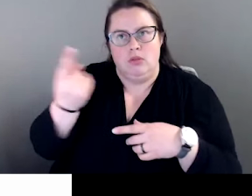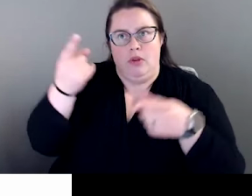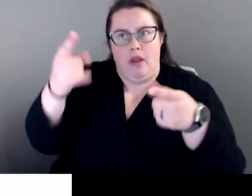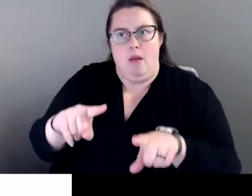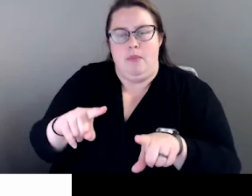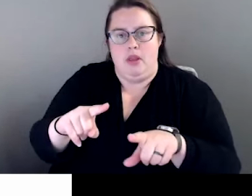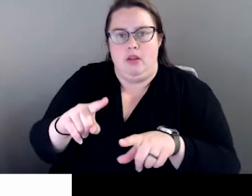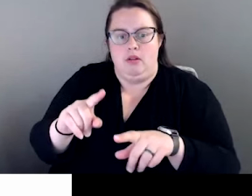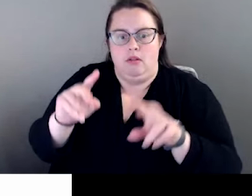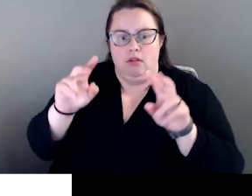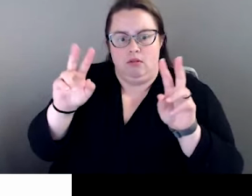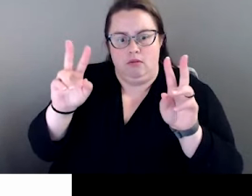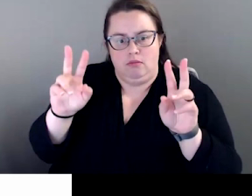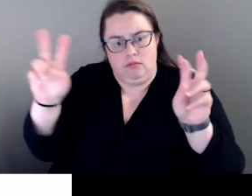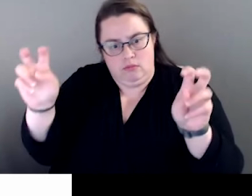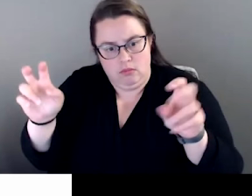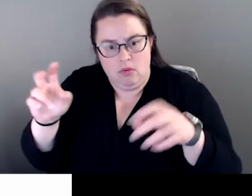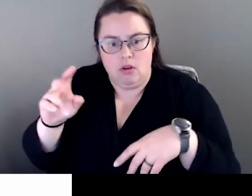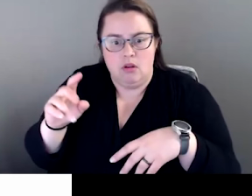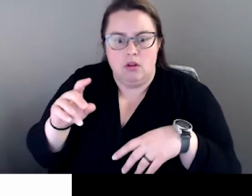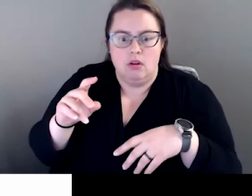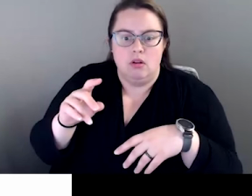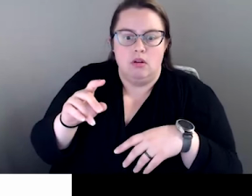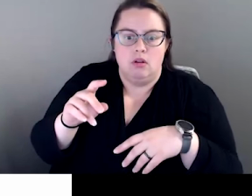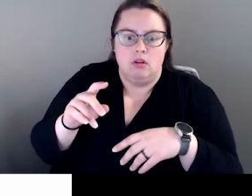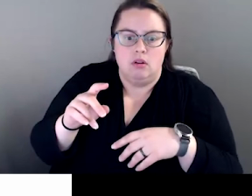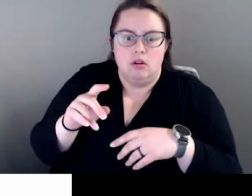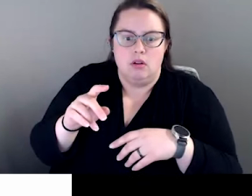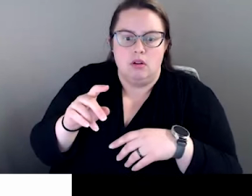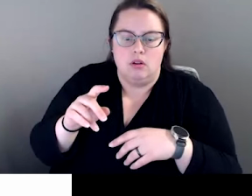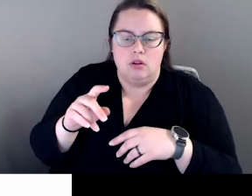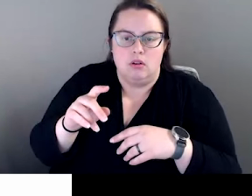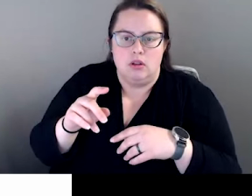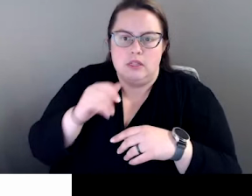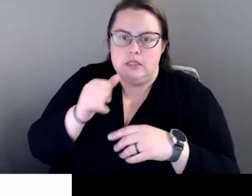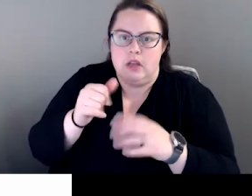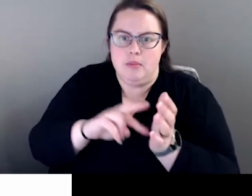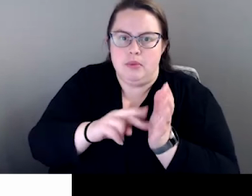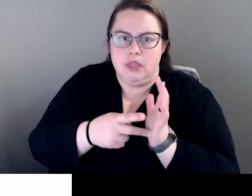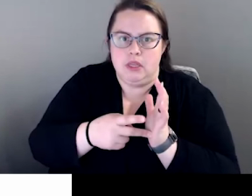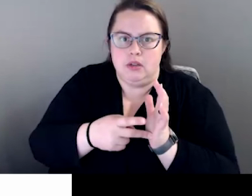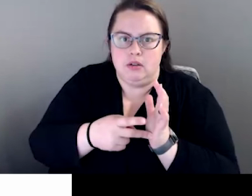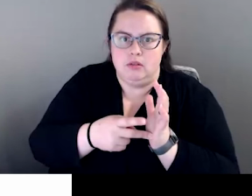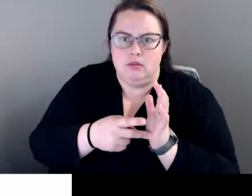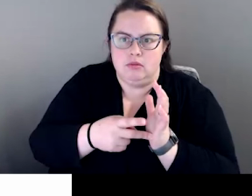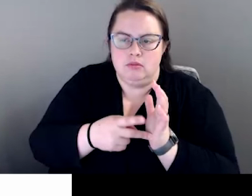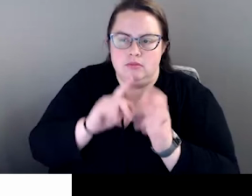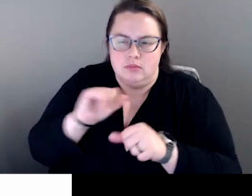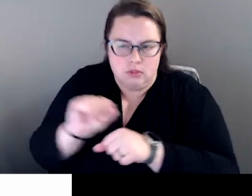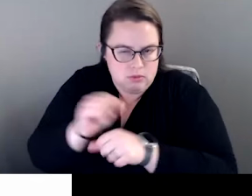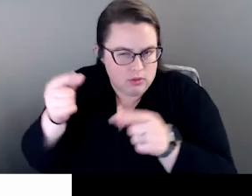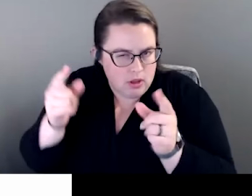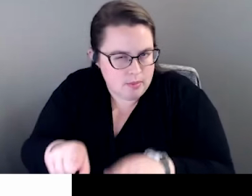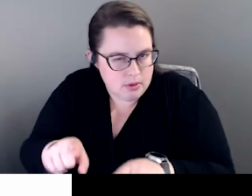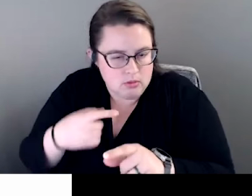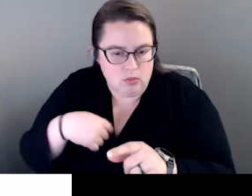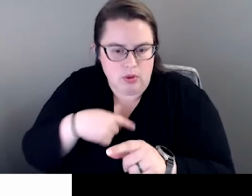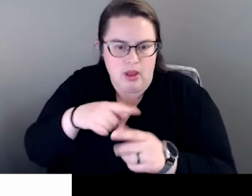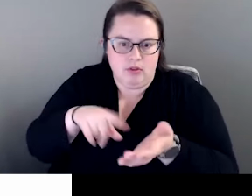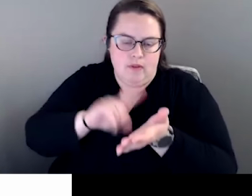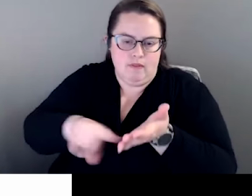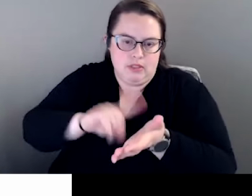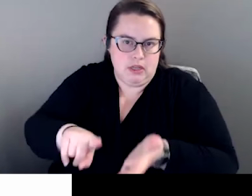have, it's not, how do I say this? It's not, to say that, you know, this actually happened, right? So we still have to investigate. So, you know, they're